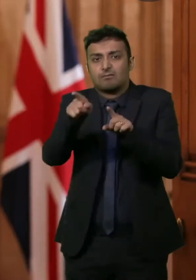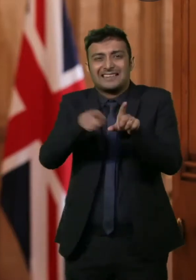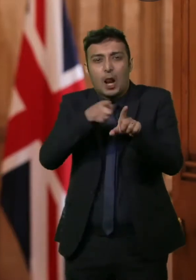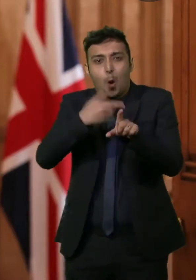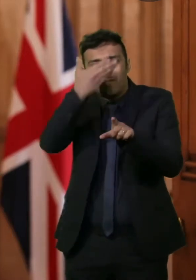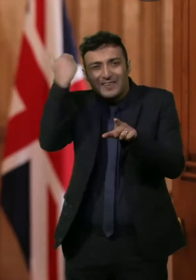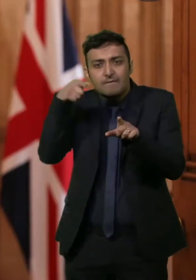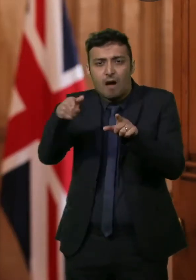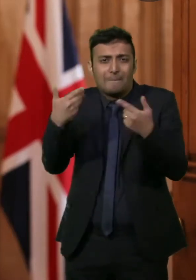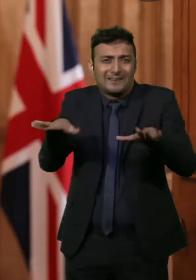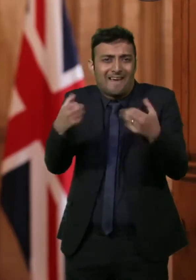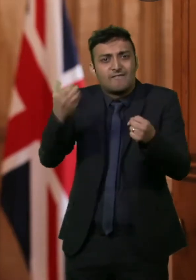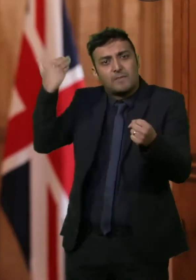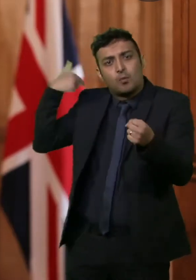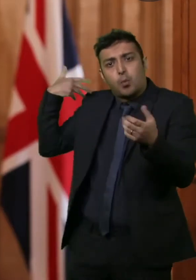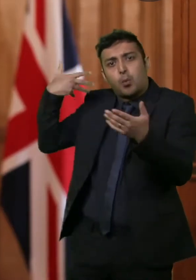life in the future.